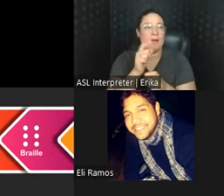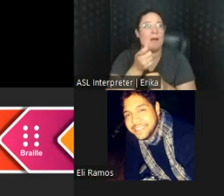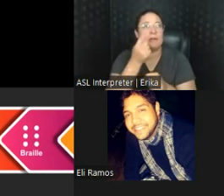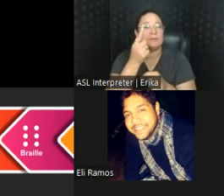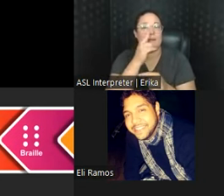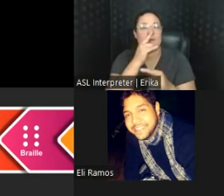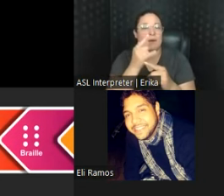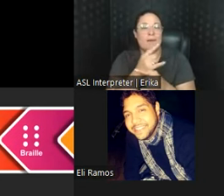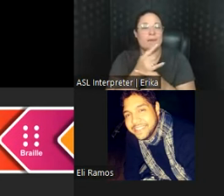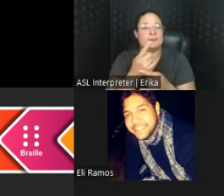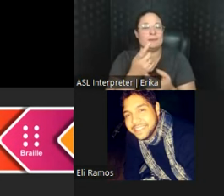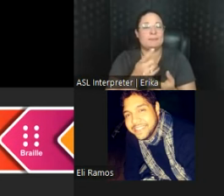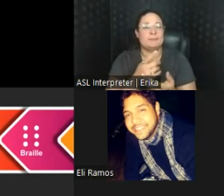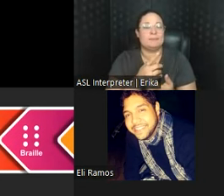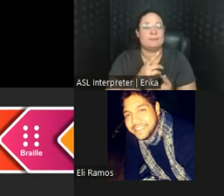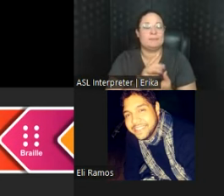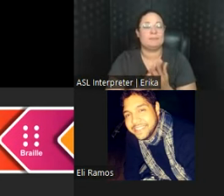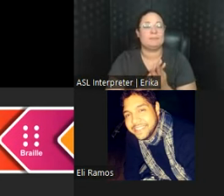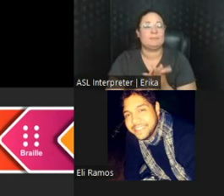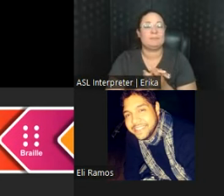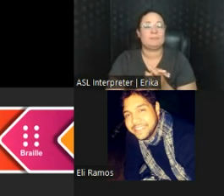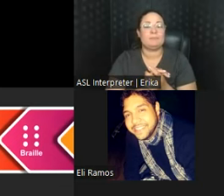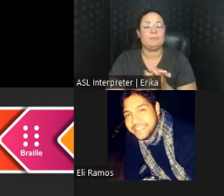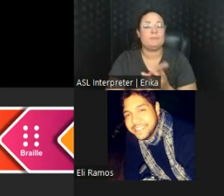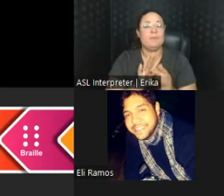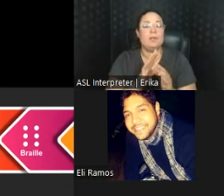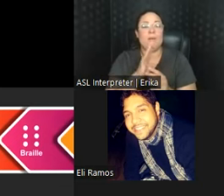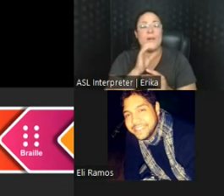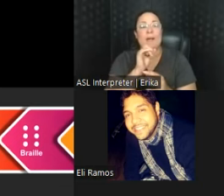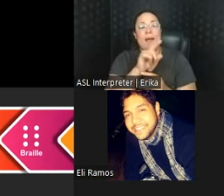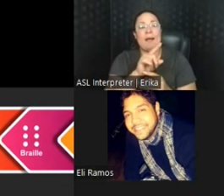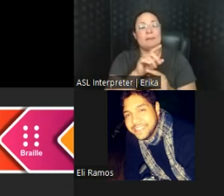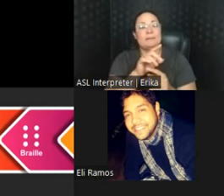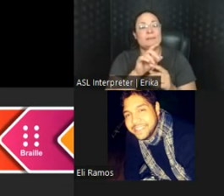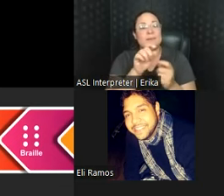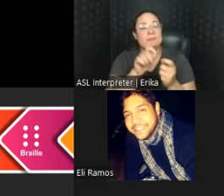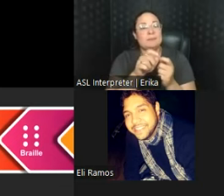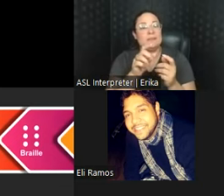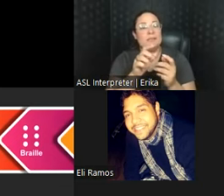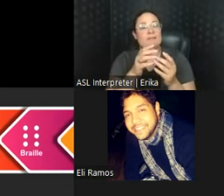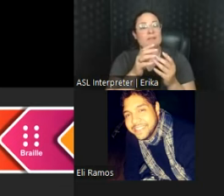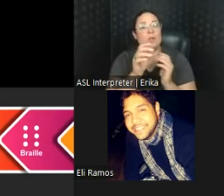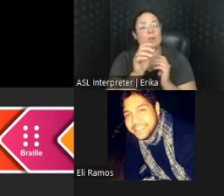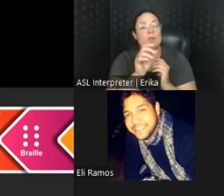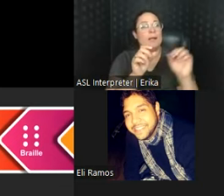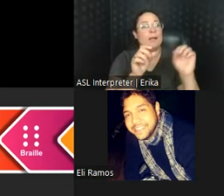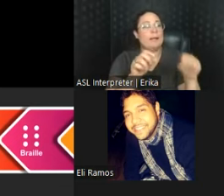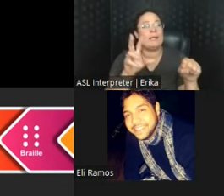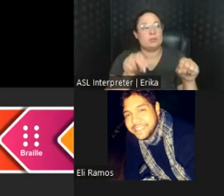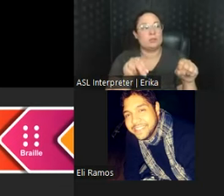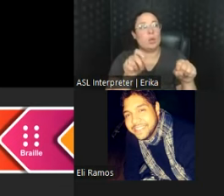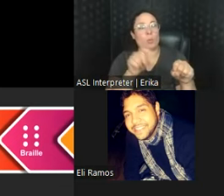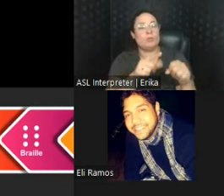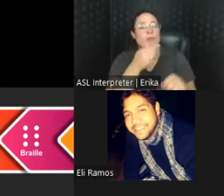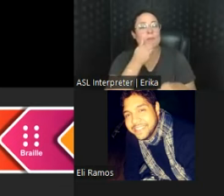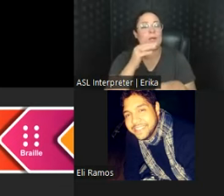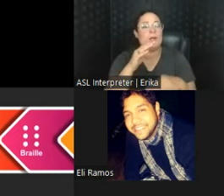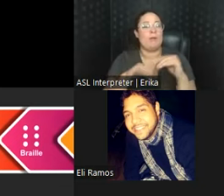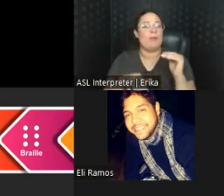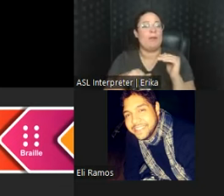very literally. You want to ask specific questions and avoid open-ended questions. So yes, no types of questions are very